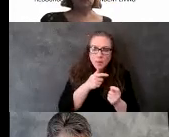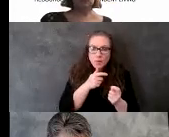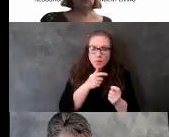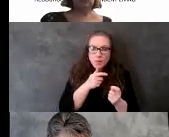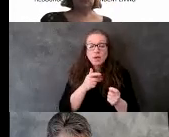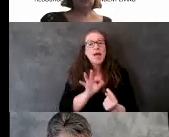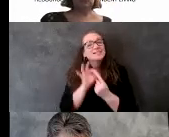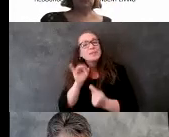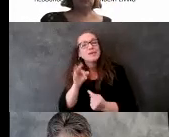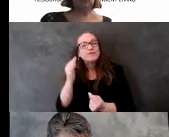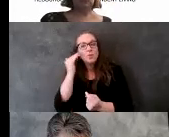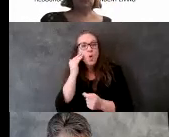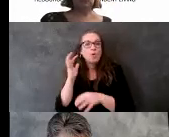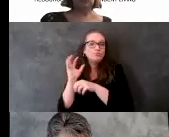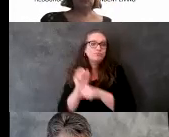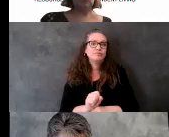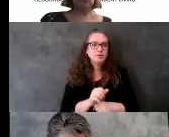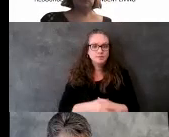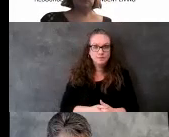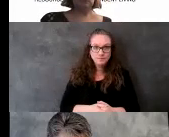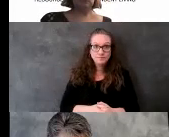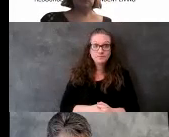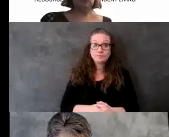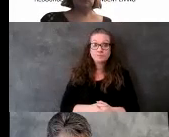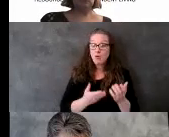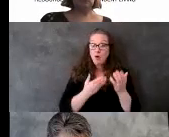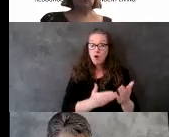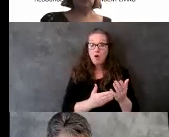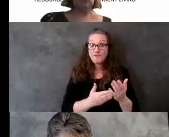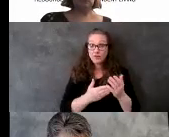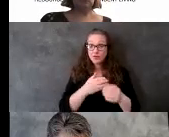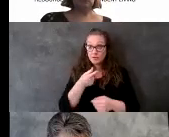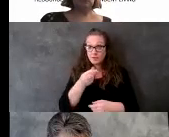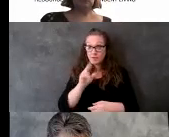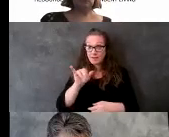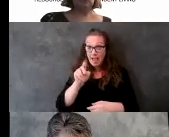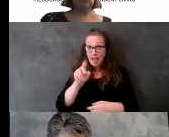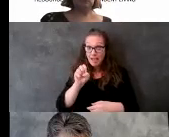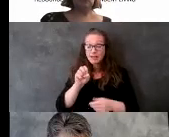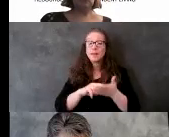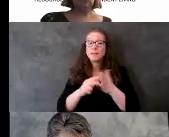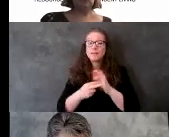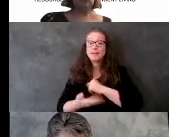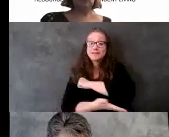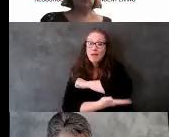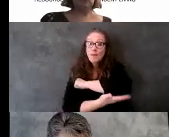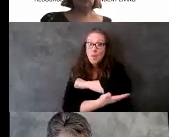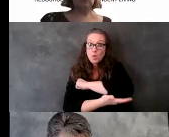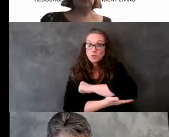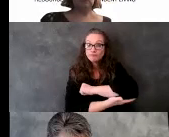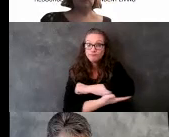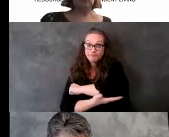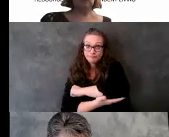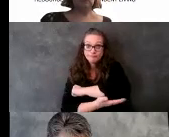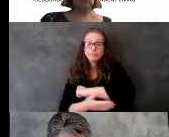Offer a sighted guide if you have to travel somewhere with them. That means just offering your elbow to them. They will